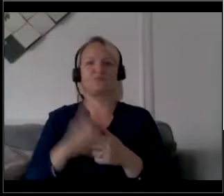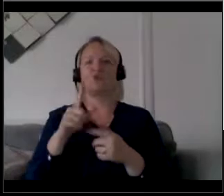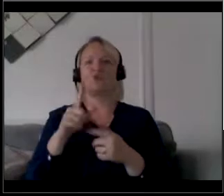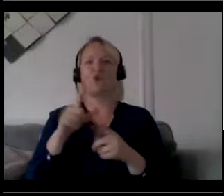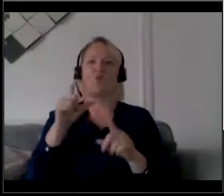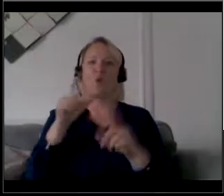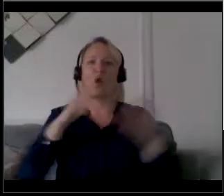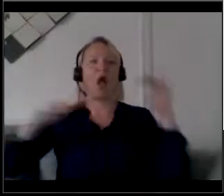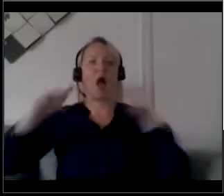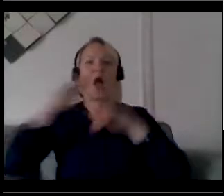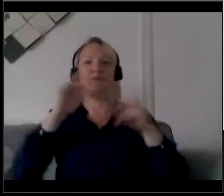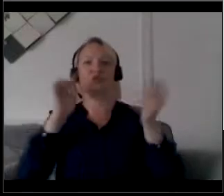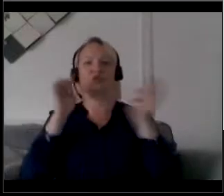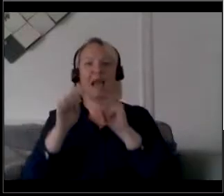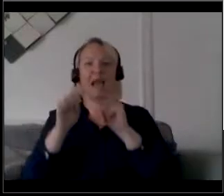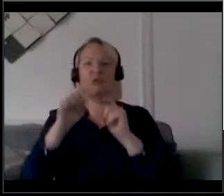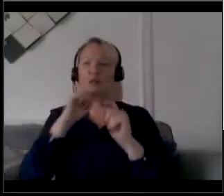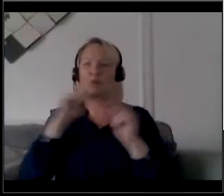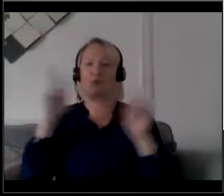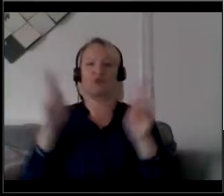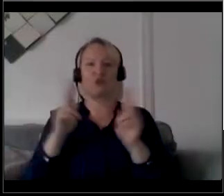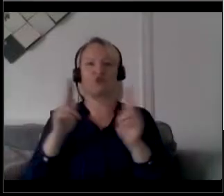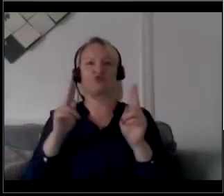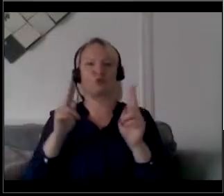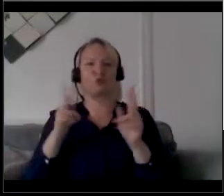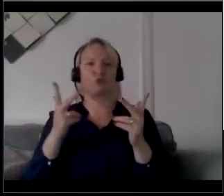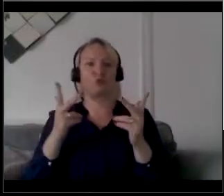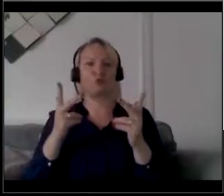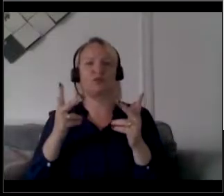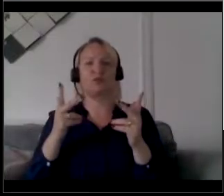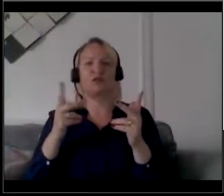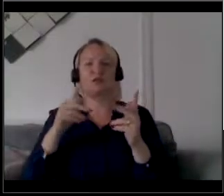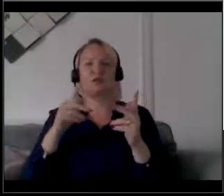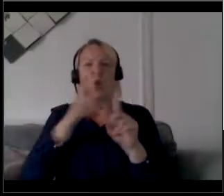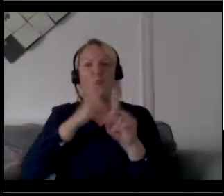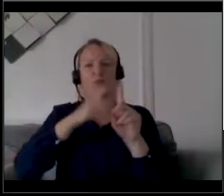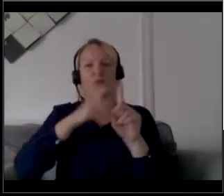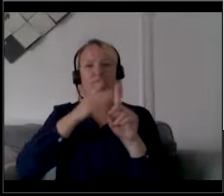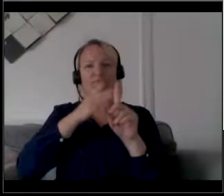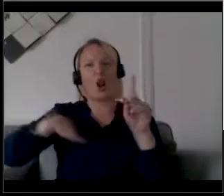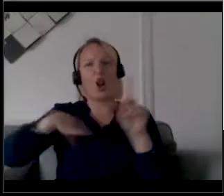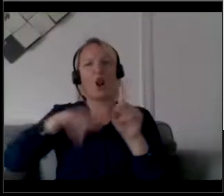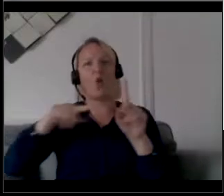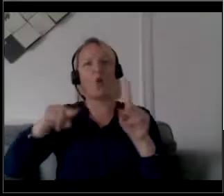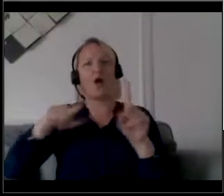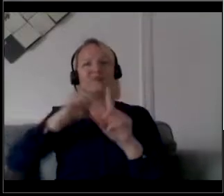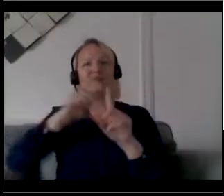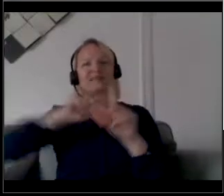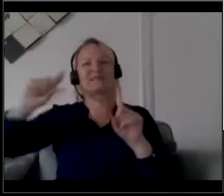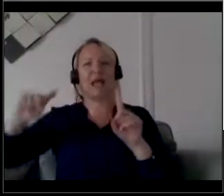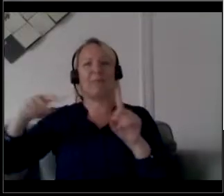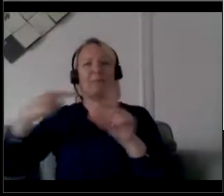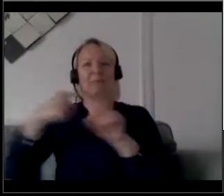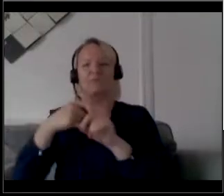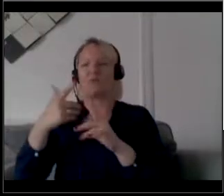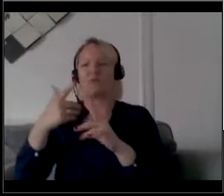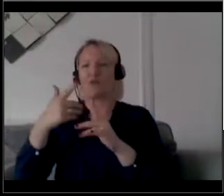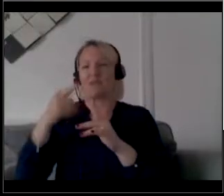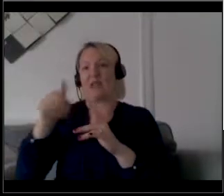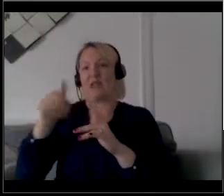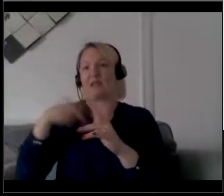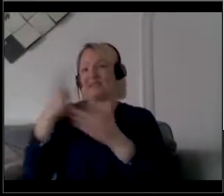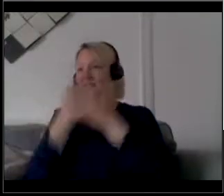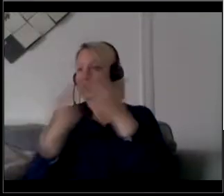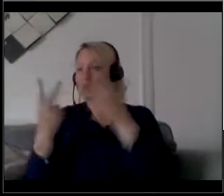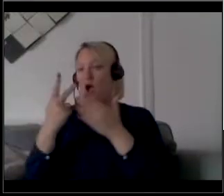minimised during operation, the Lower Thames Crossing has been designed and would be built to be more resilient to the effects